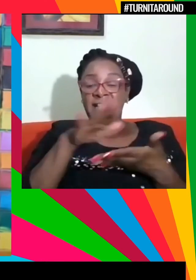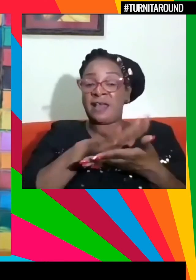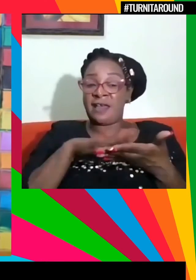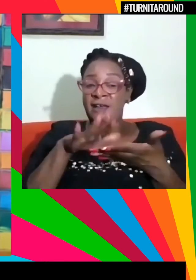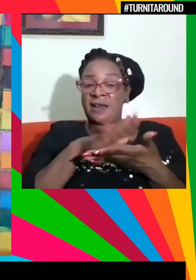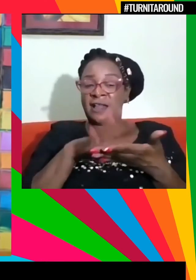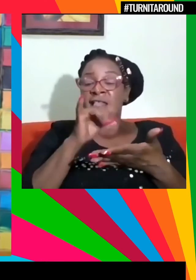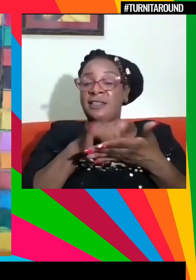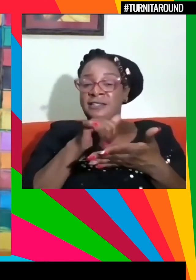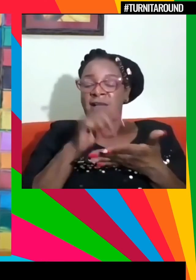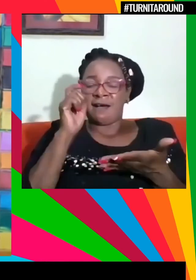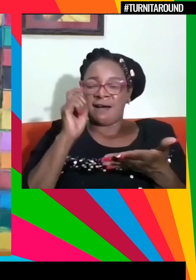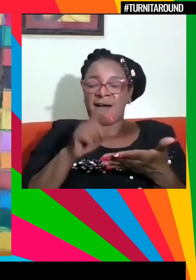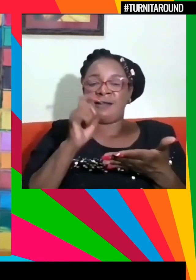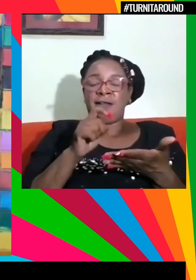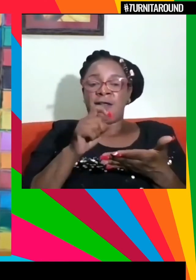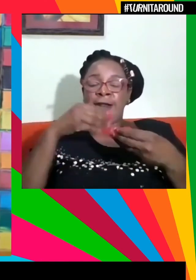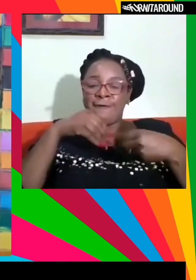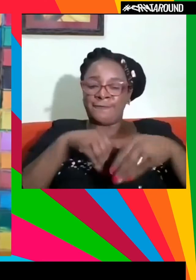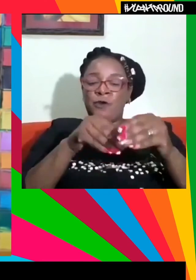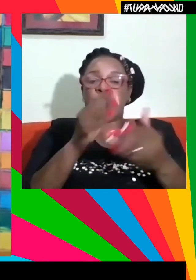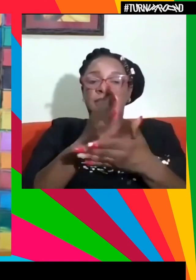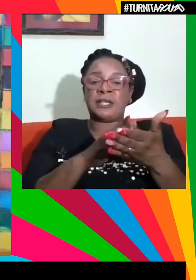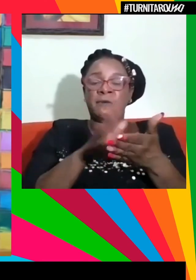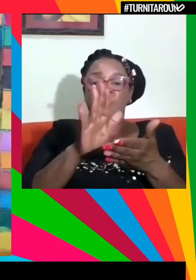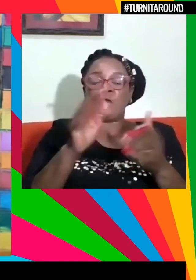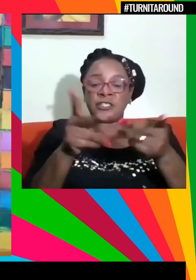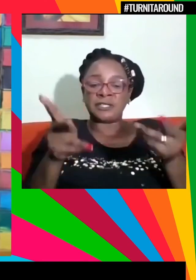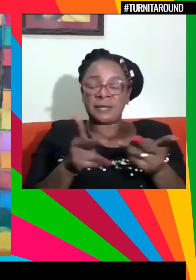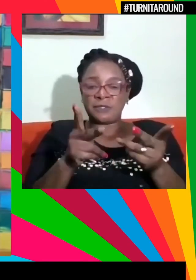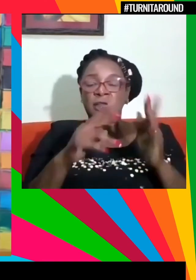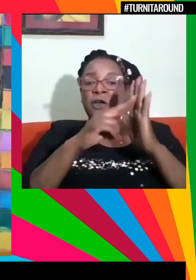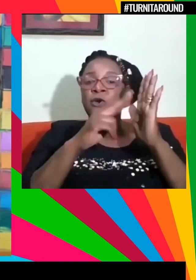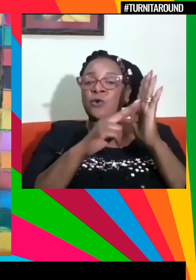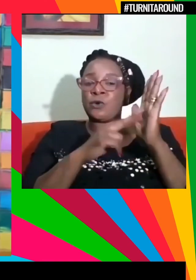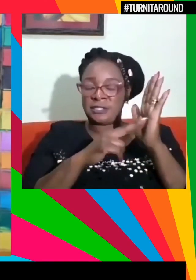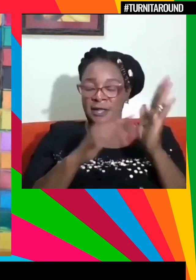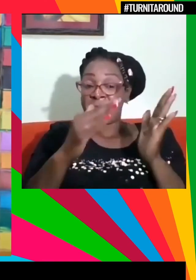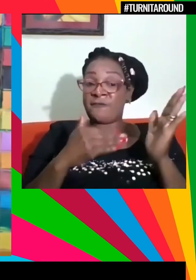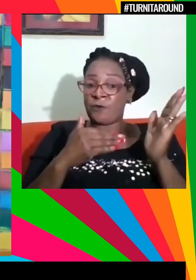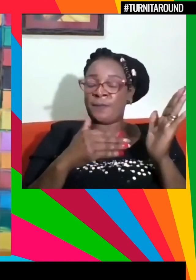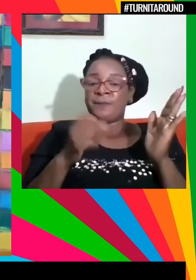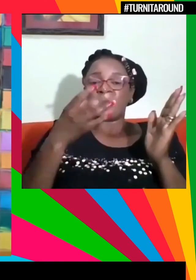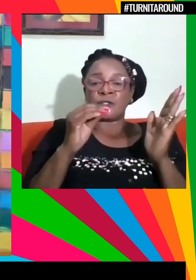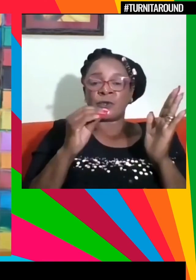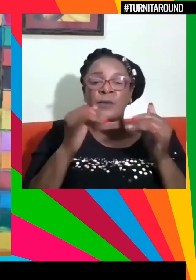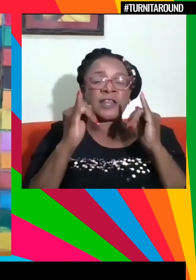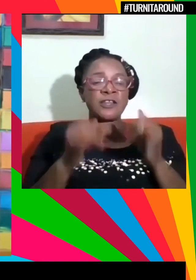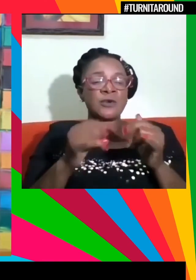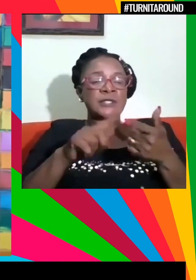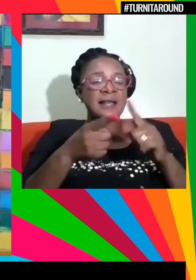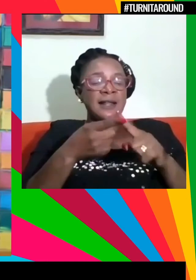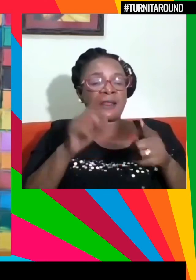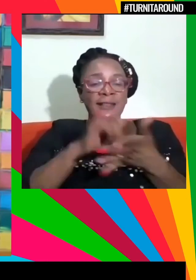hadn't had to kind of follow some of those types of rules, if you will, before. So this new standard that we've developed with